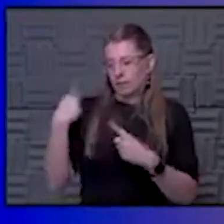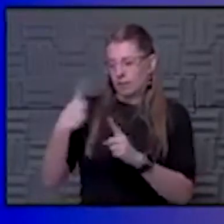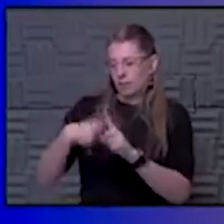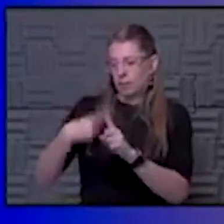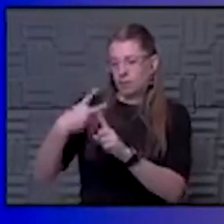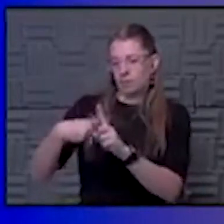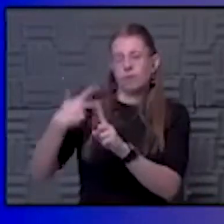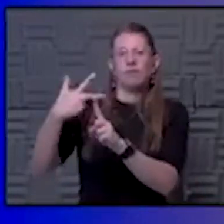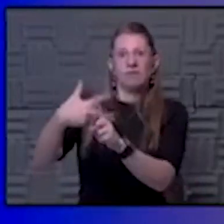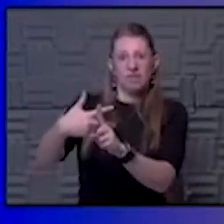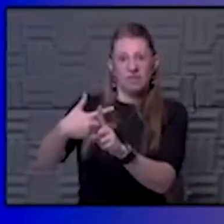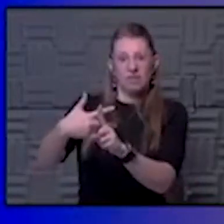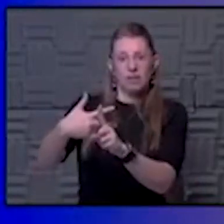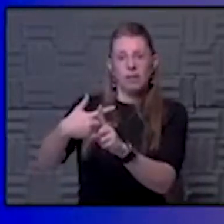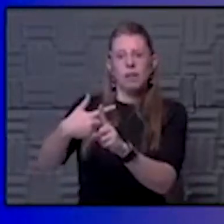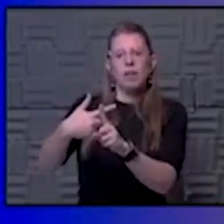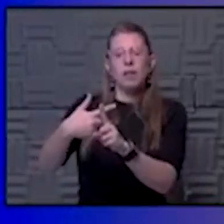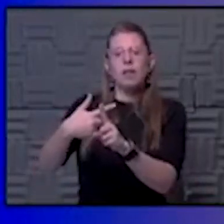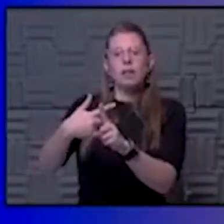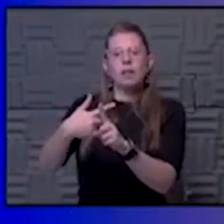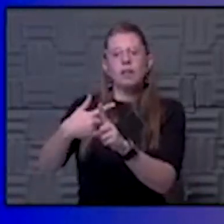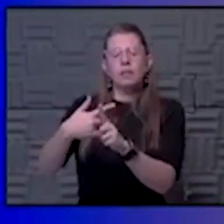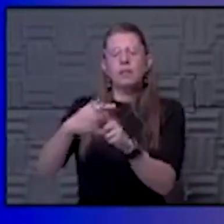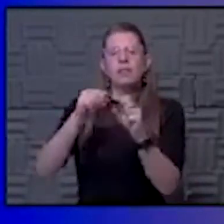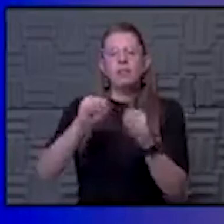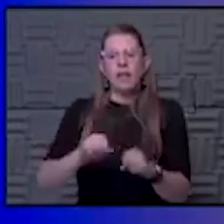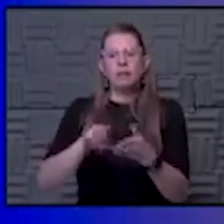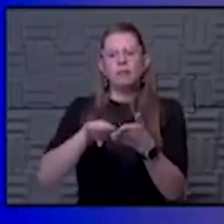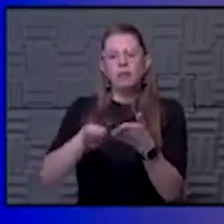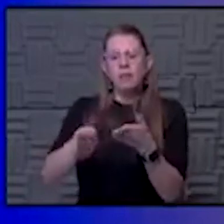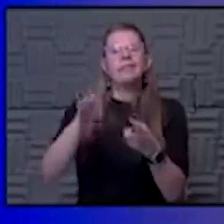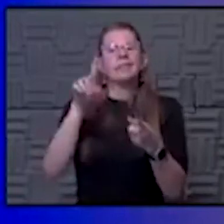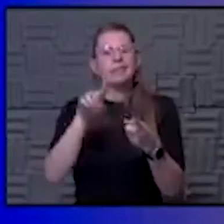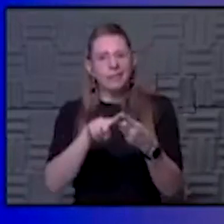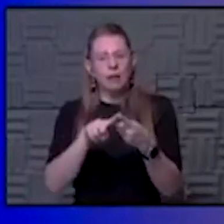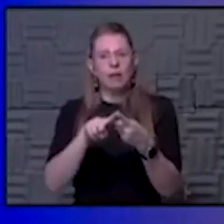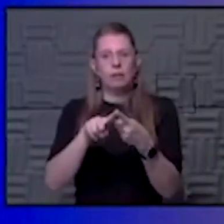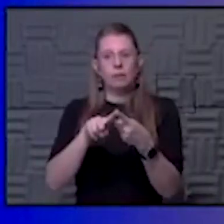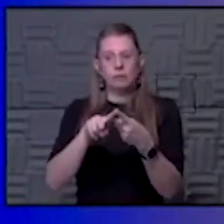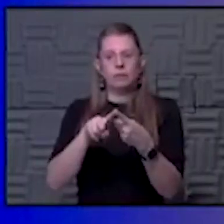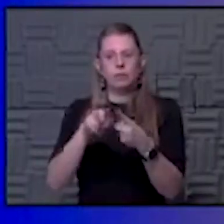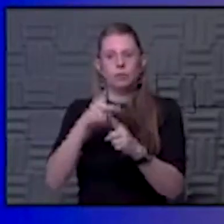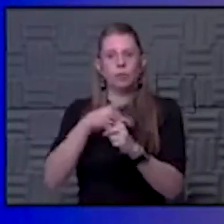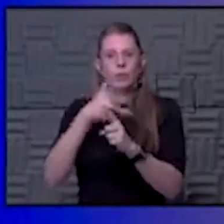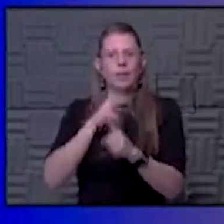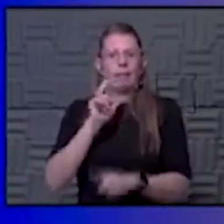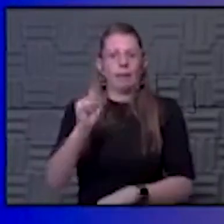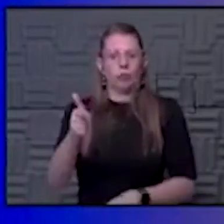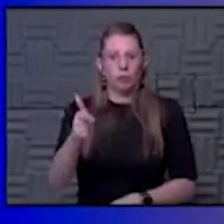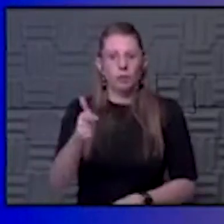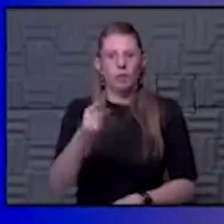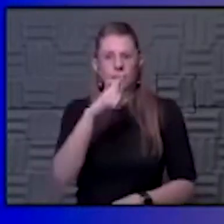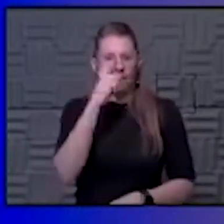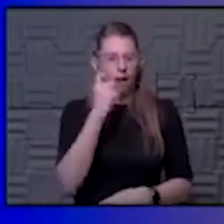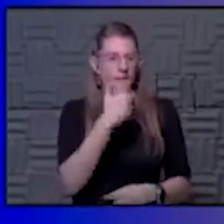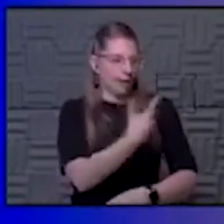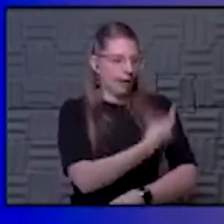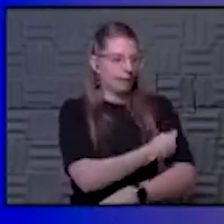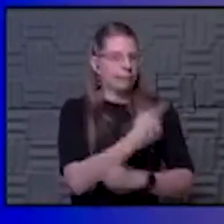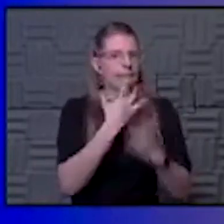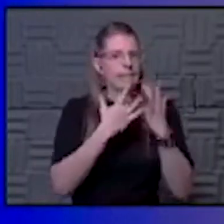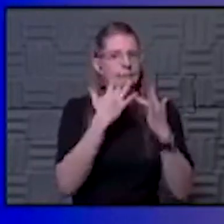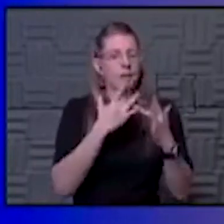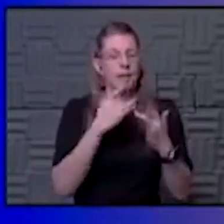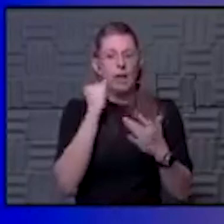elect to defer the vaccination until that time, because we know the supplies are so short. But if you're in that first